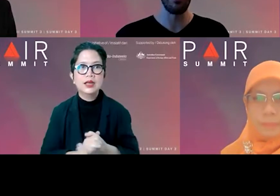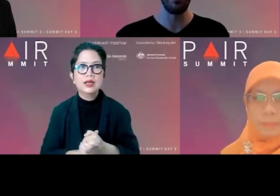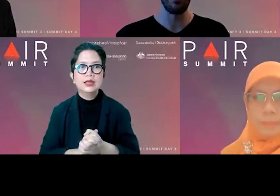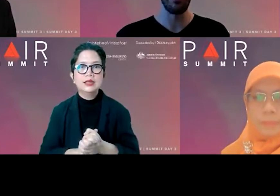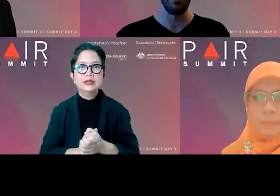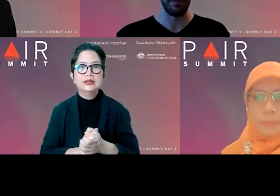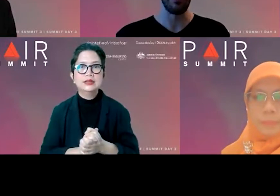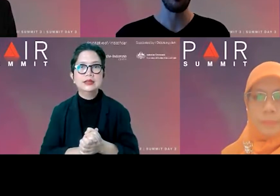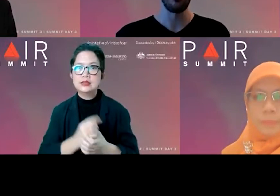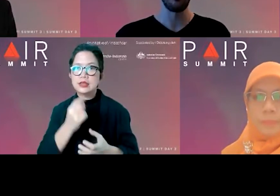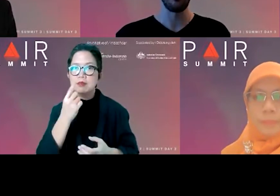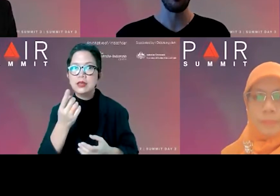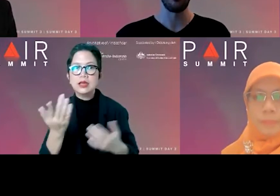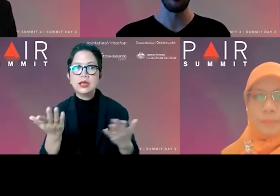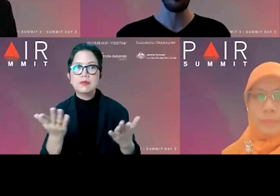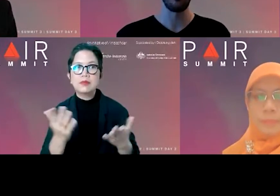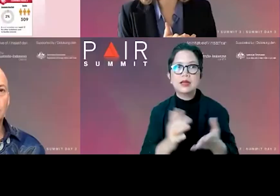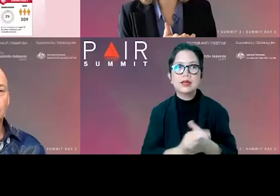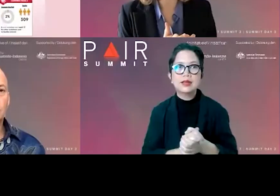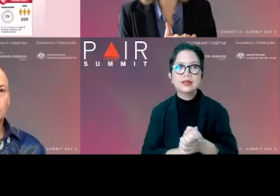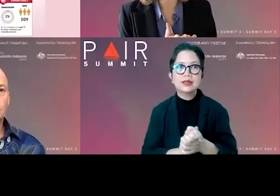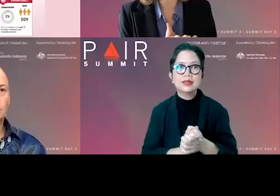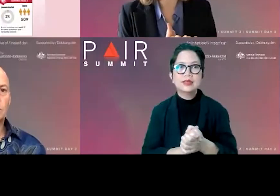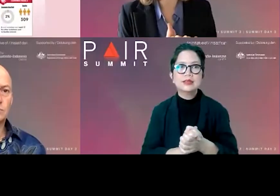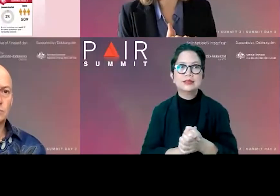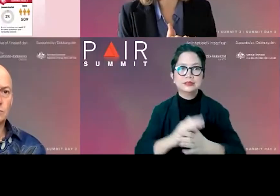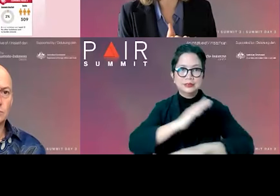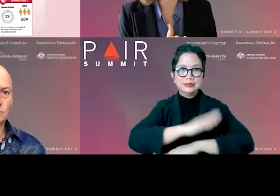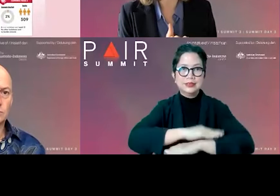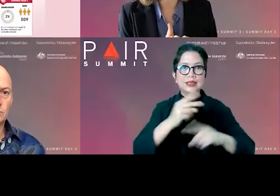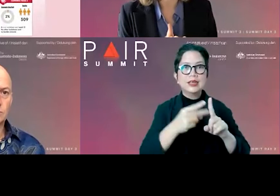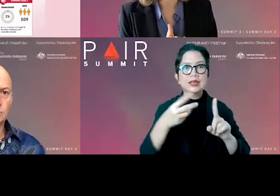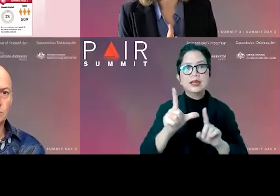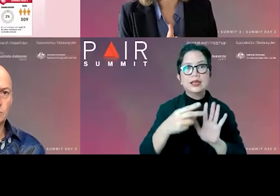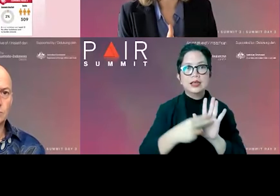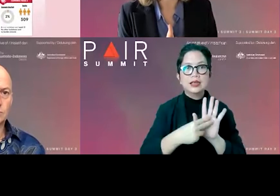up an infographic just to show people. Now, there is a bit of information on it.